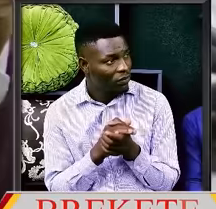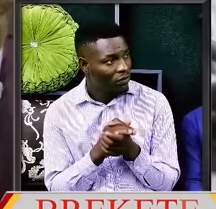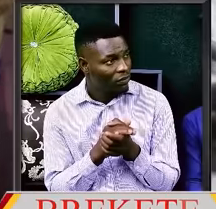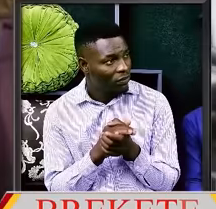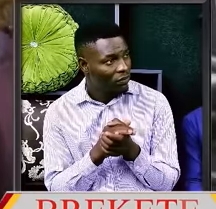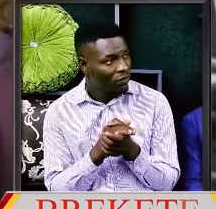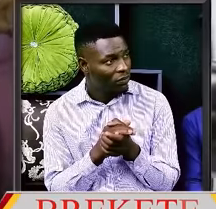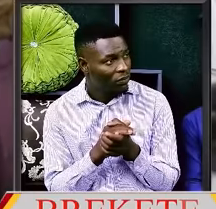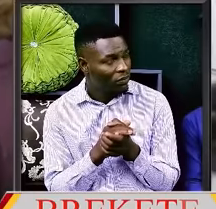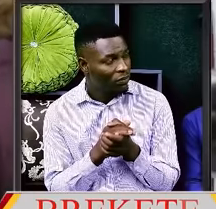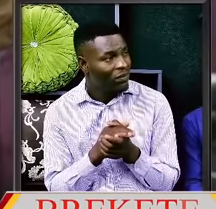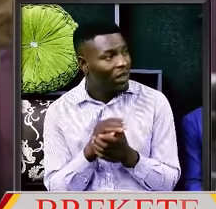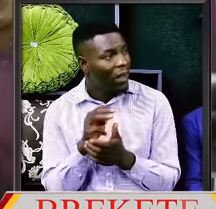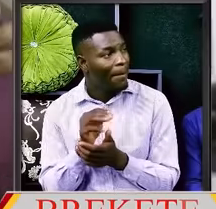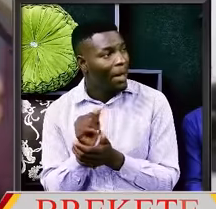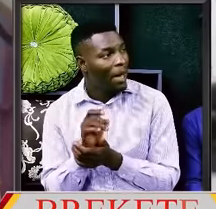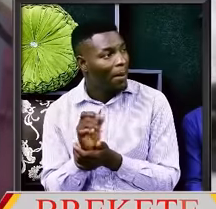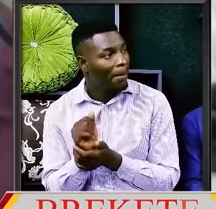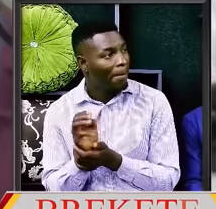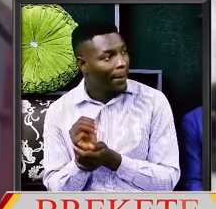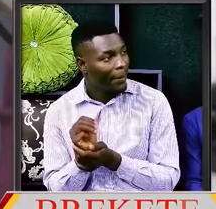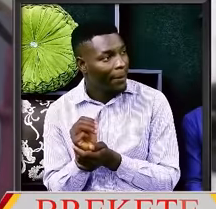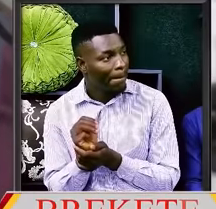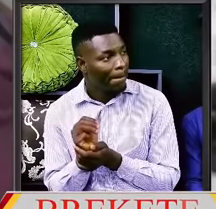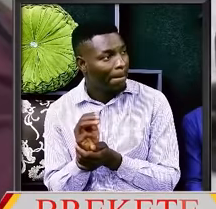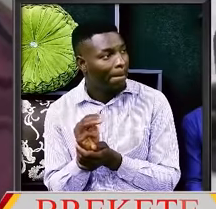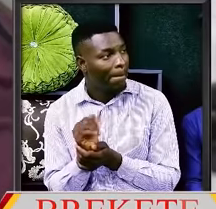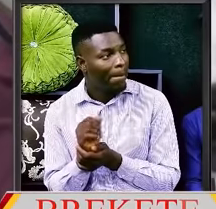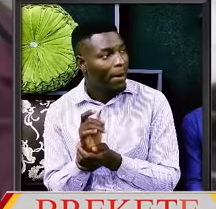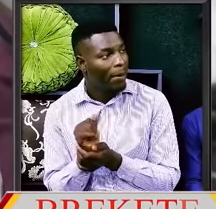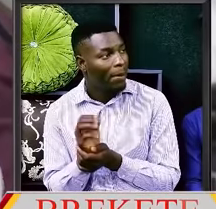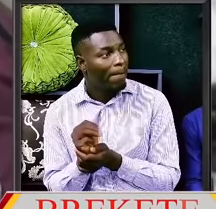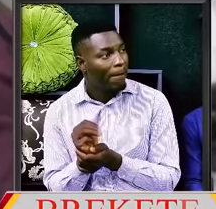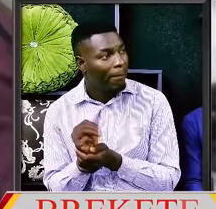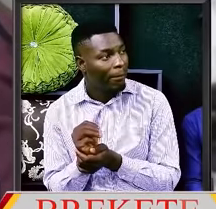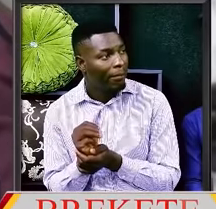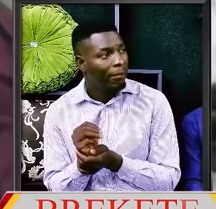not picking or what? Madam. When this boy was alive. Madam.